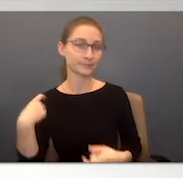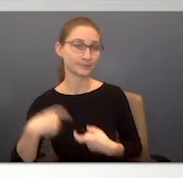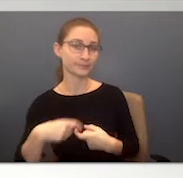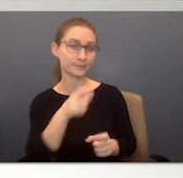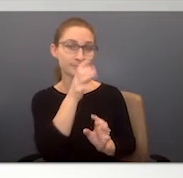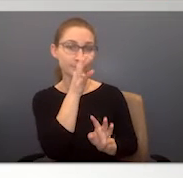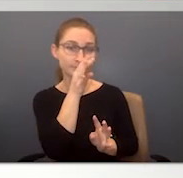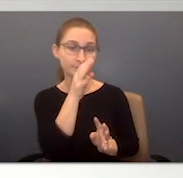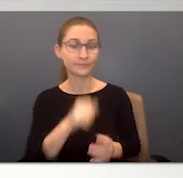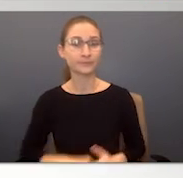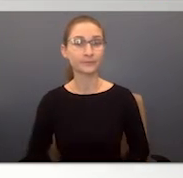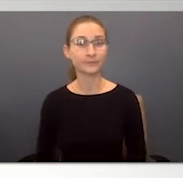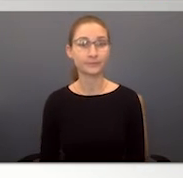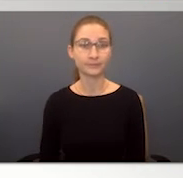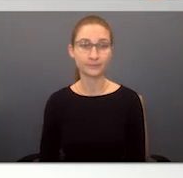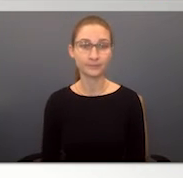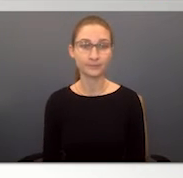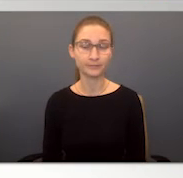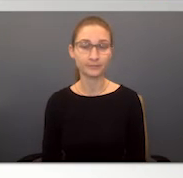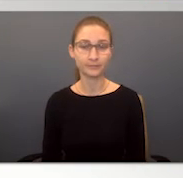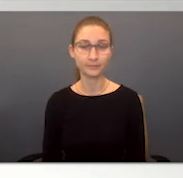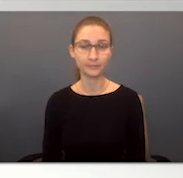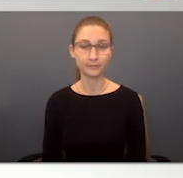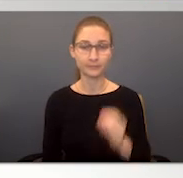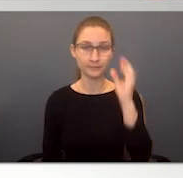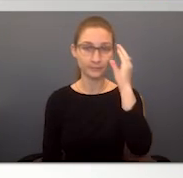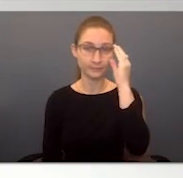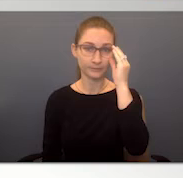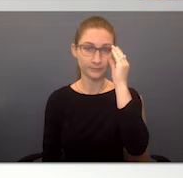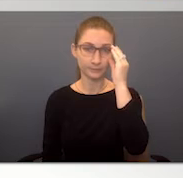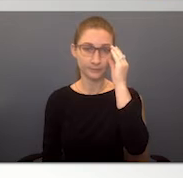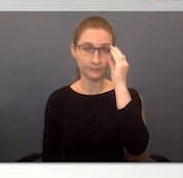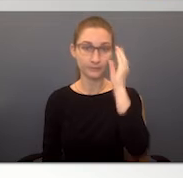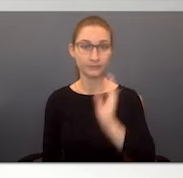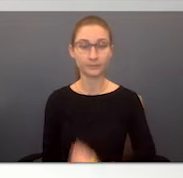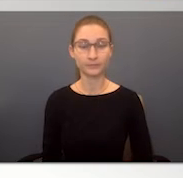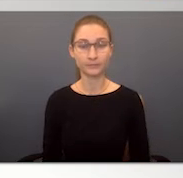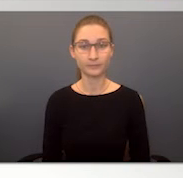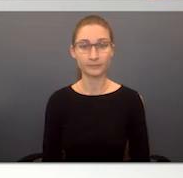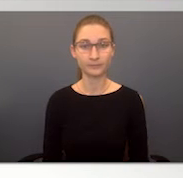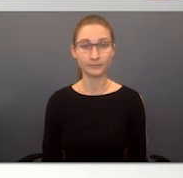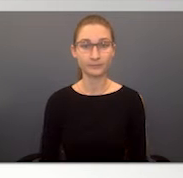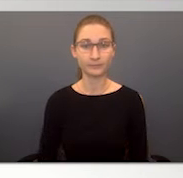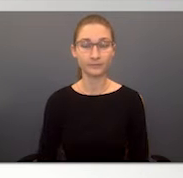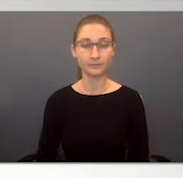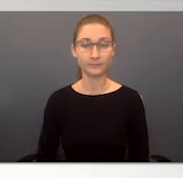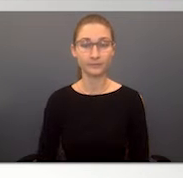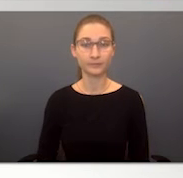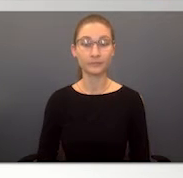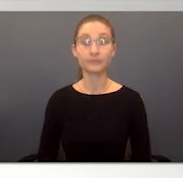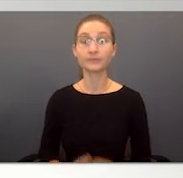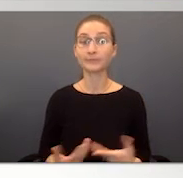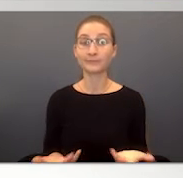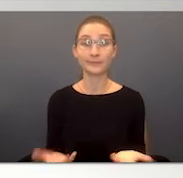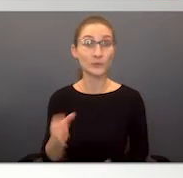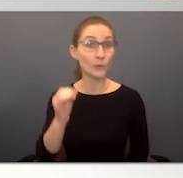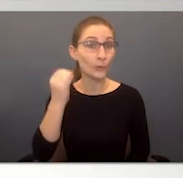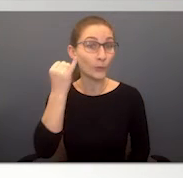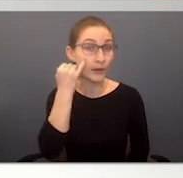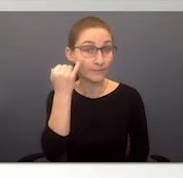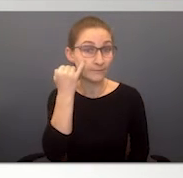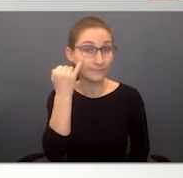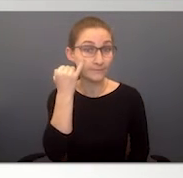So what if, when I bought my home, I didn't think, what if a hurricane warning came? I have